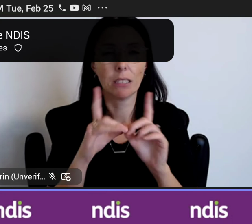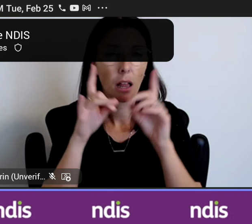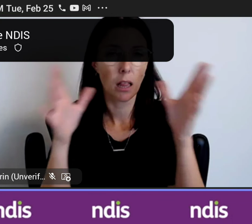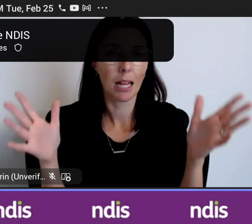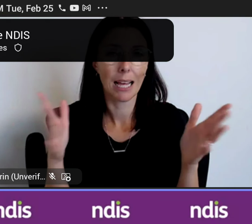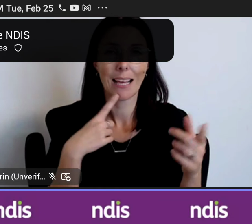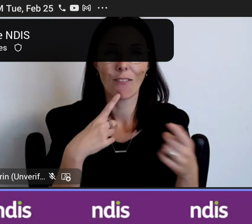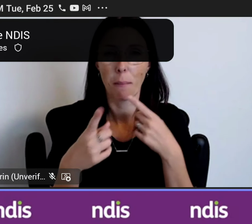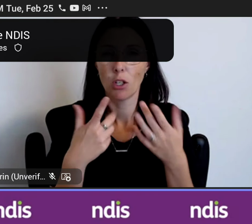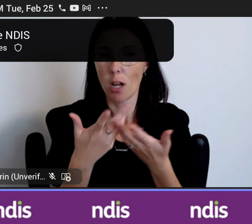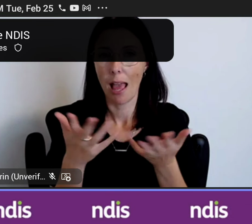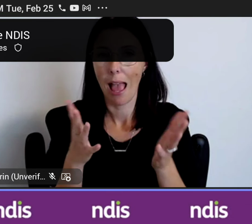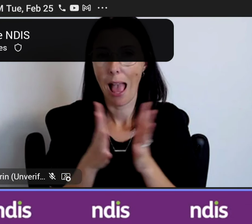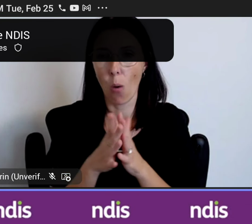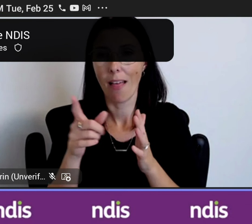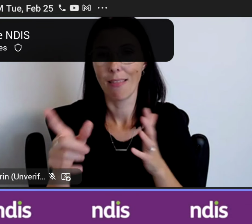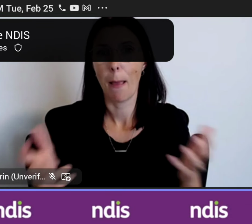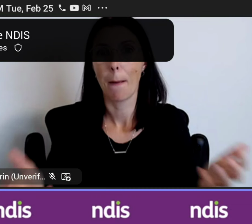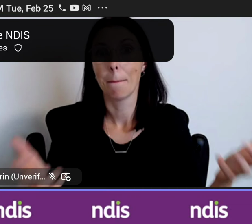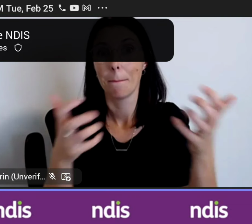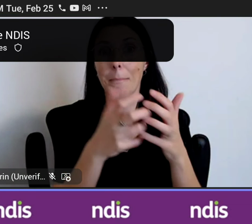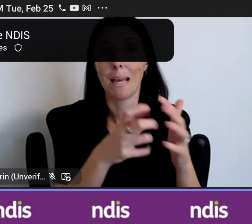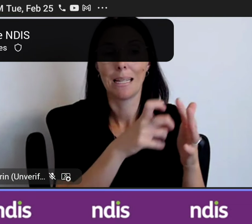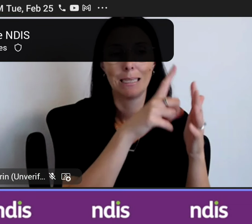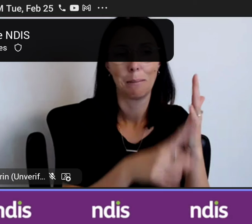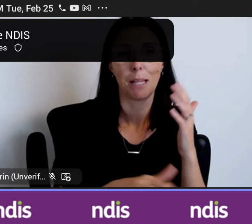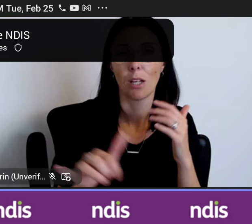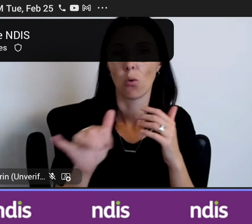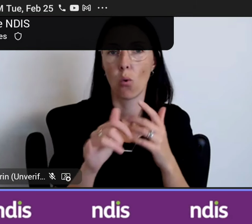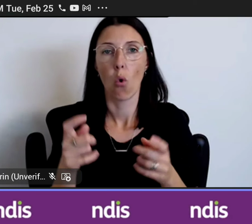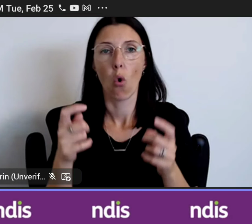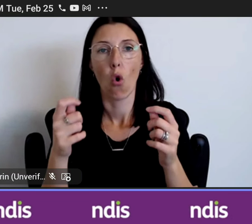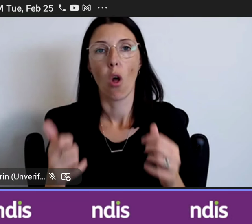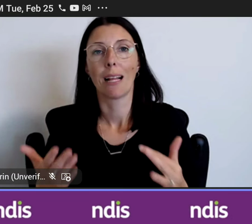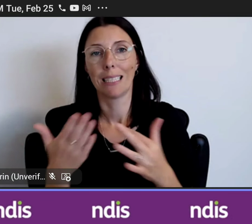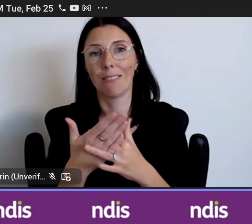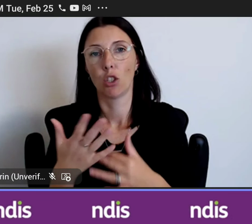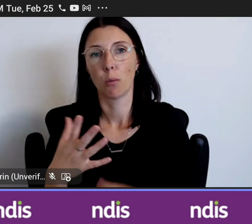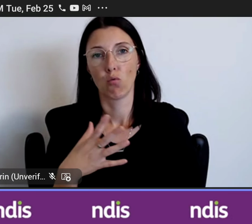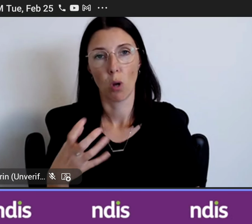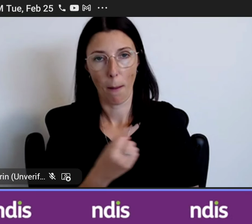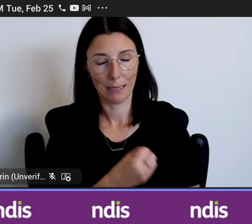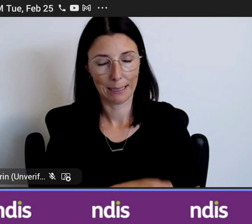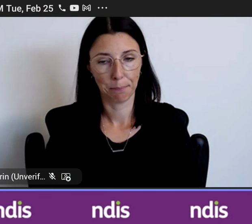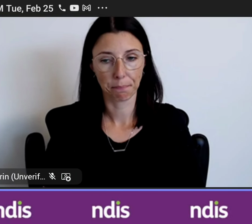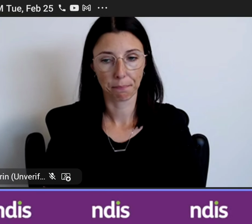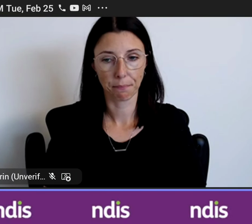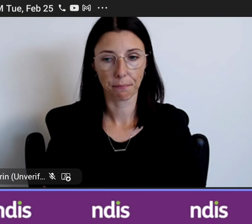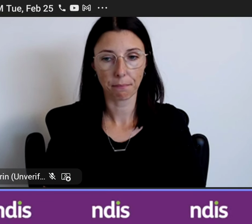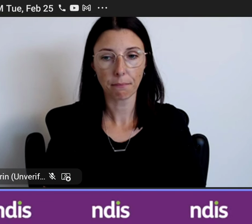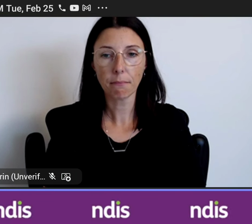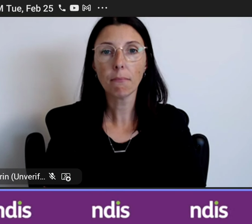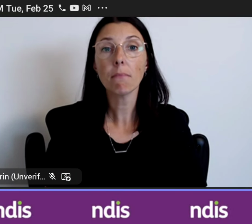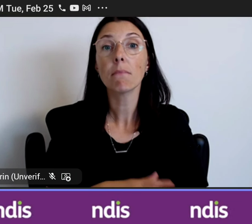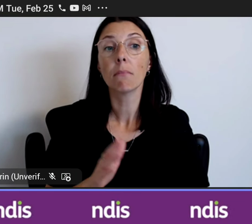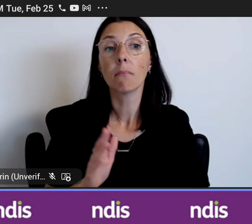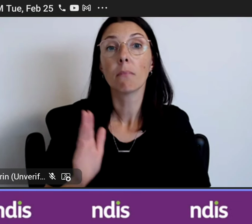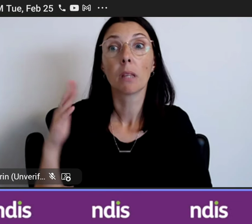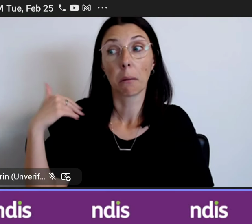meet the disability or the early intervention requirements. So this responds to requests from participants